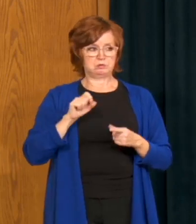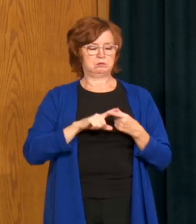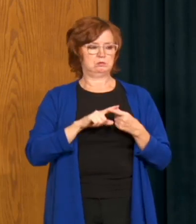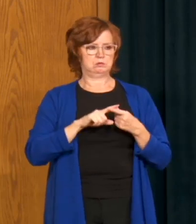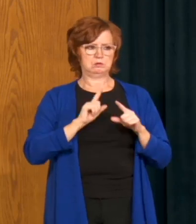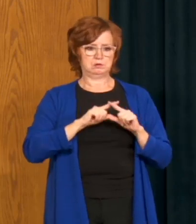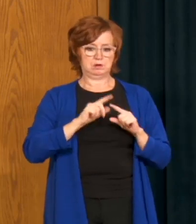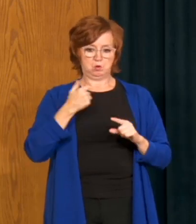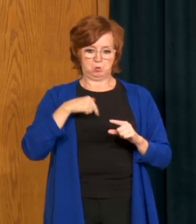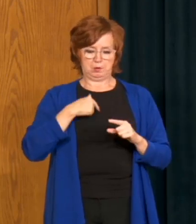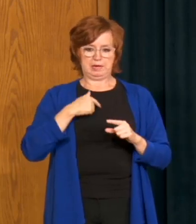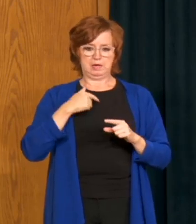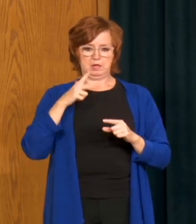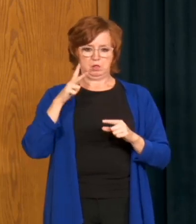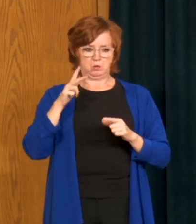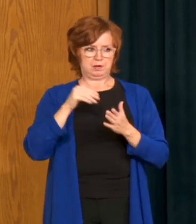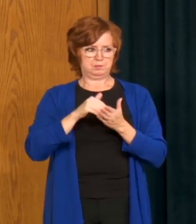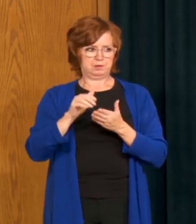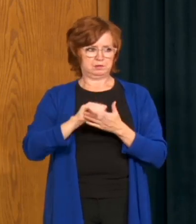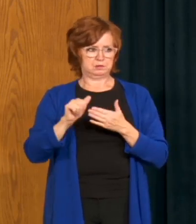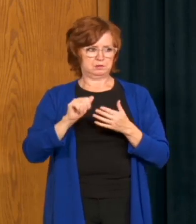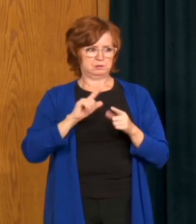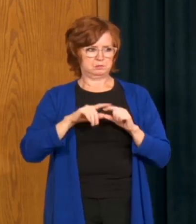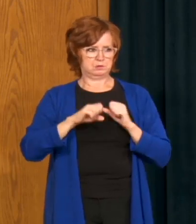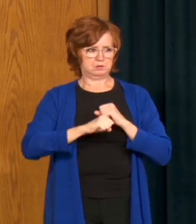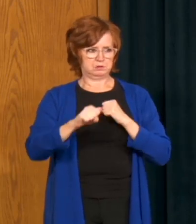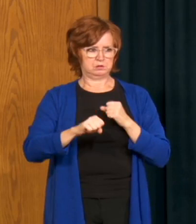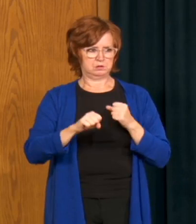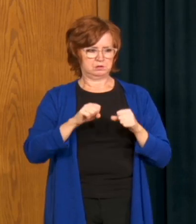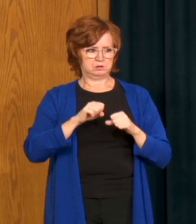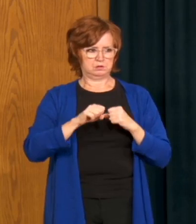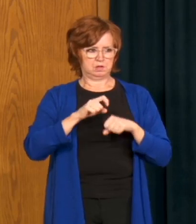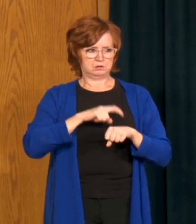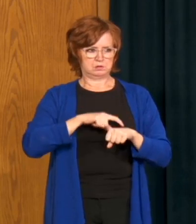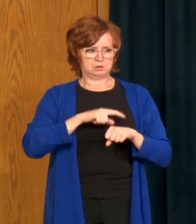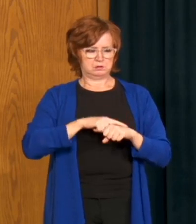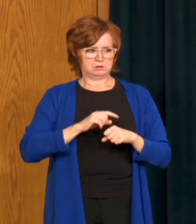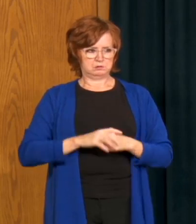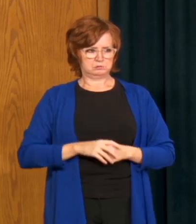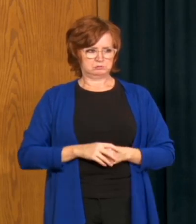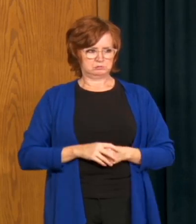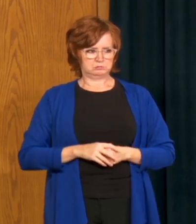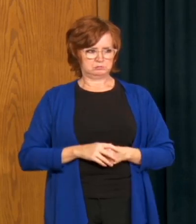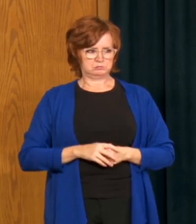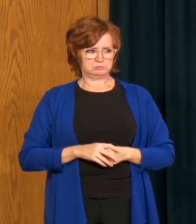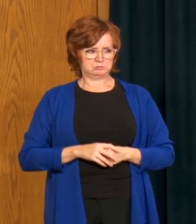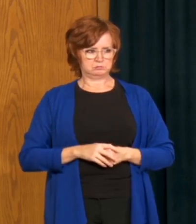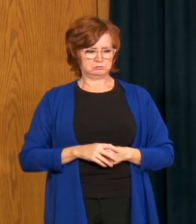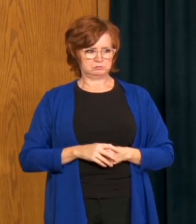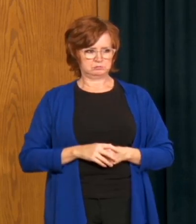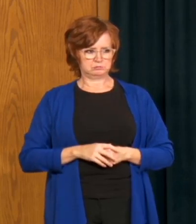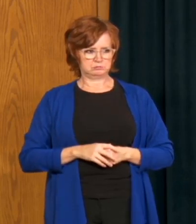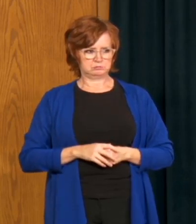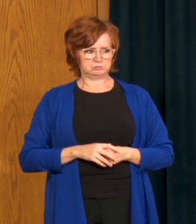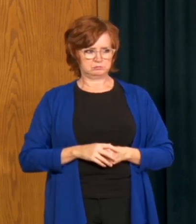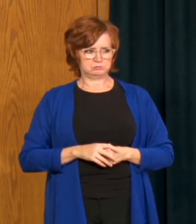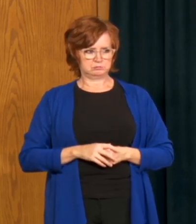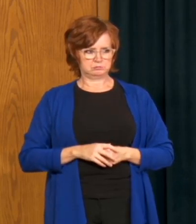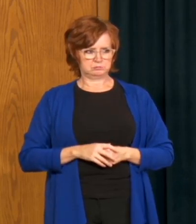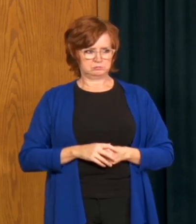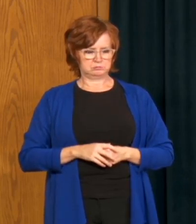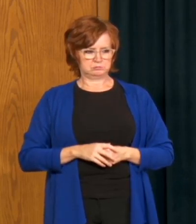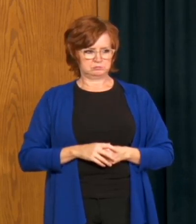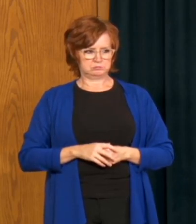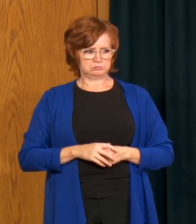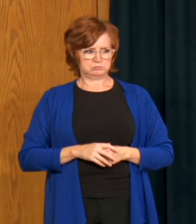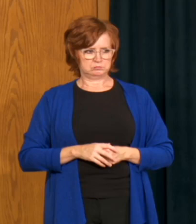commitments from other organizations as well. I'm sorry to keep you long, but just to clarify, so now whatever is going to happen to that money, something will happen to